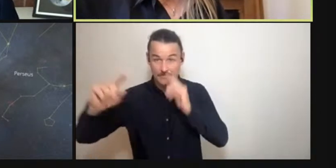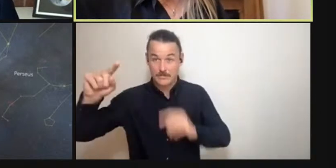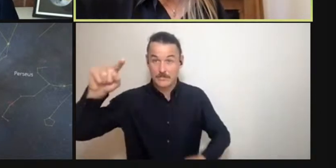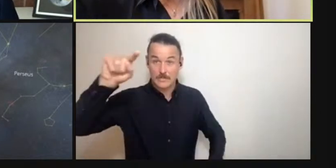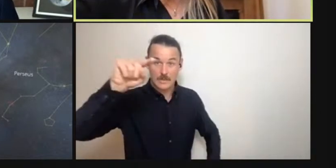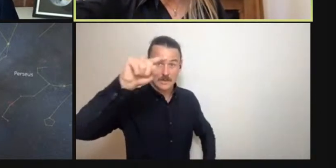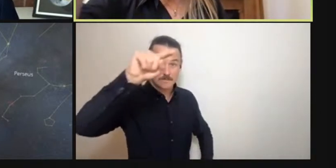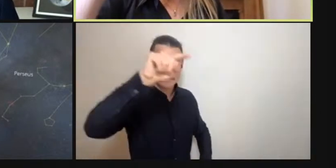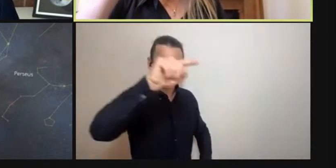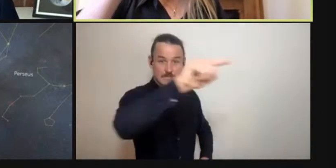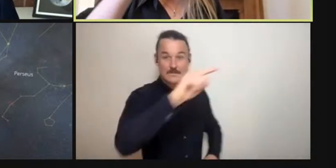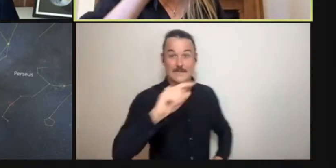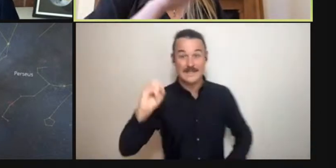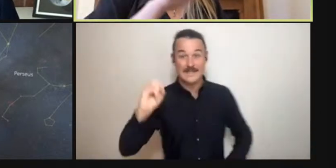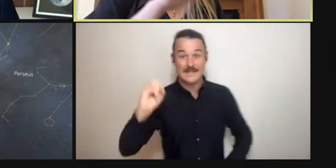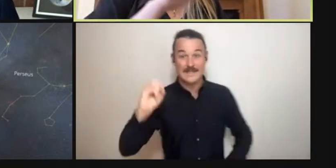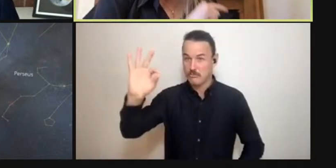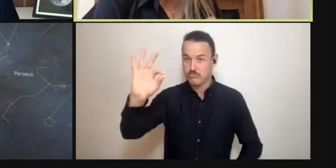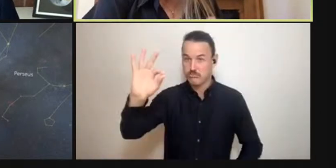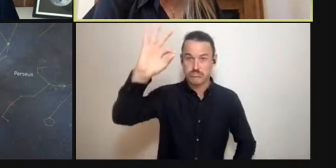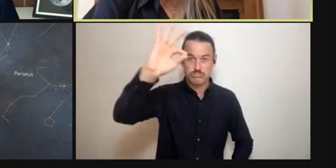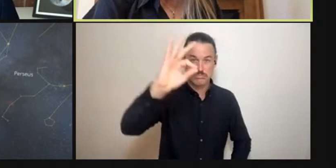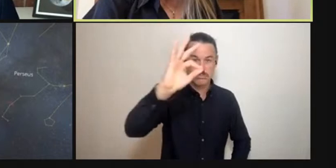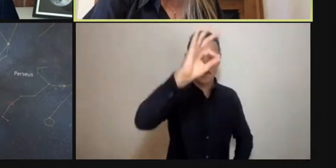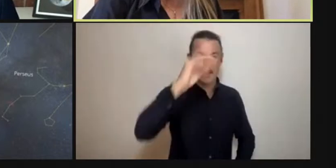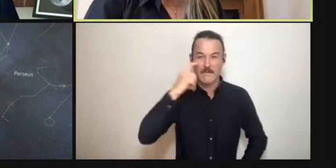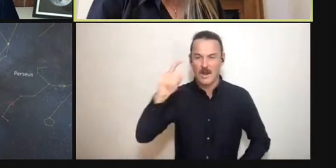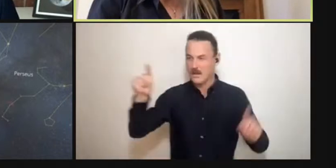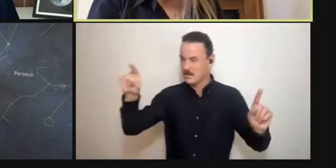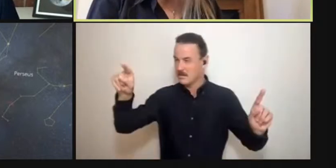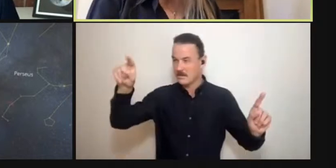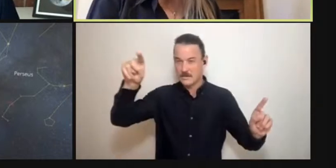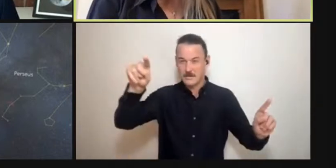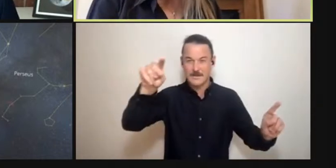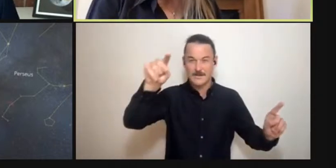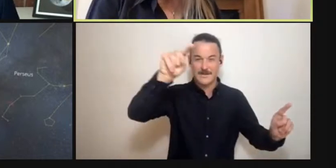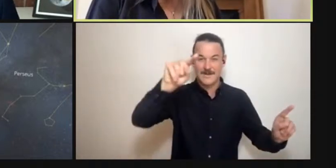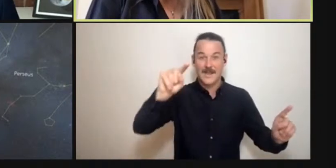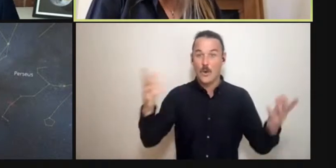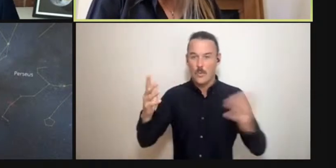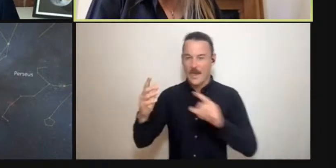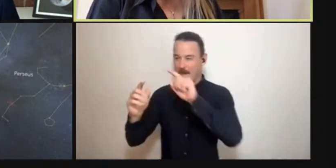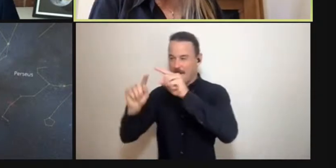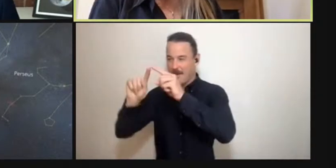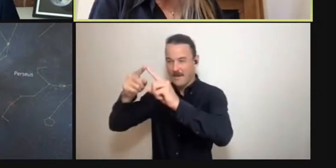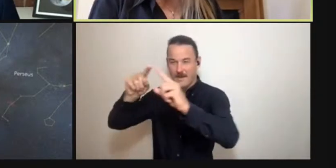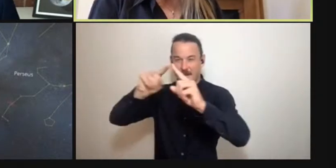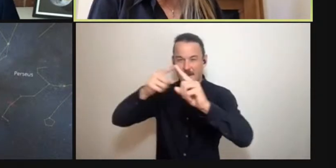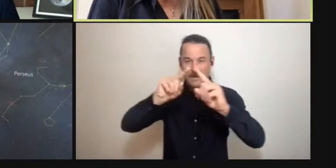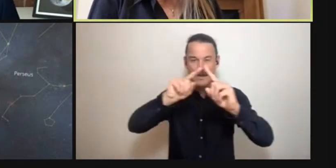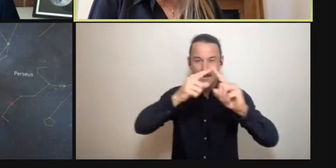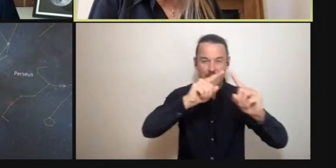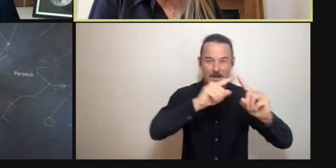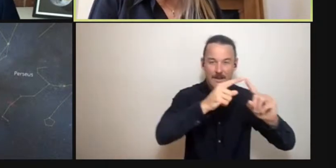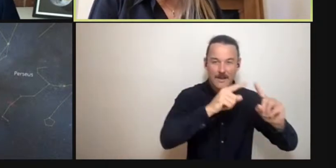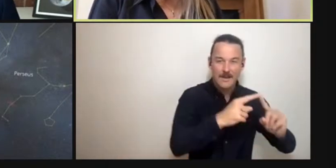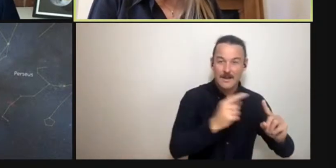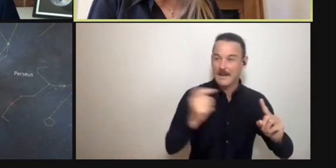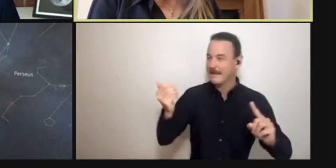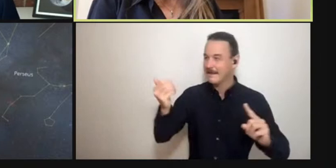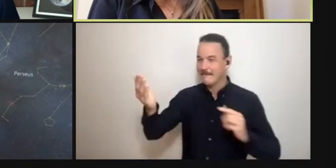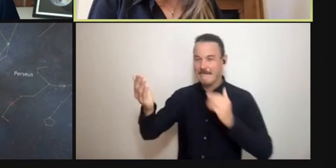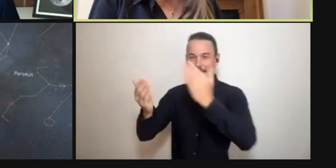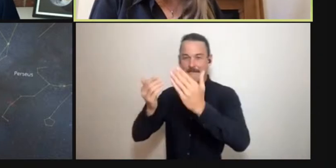we found a pattern there, and then we've given them names. Now these are, of course, were come up by people